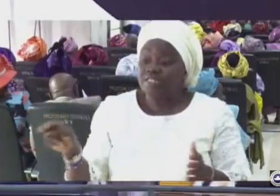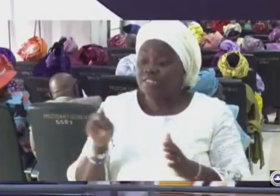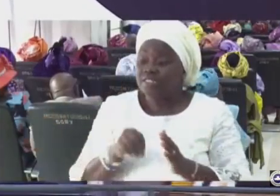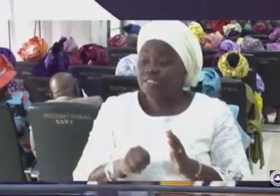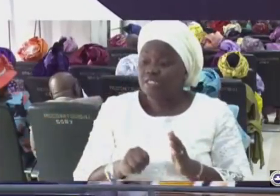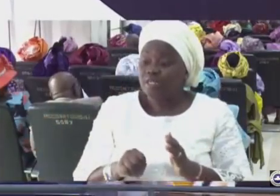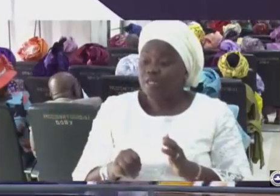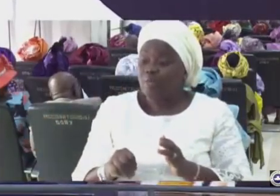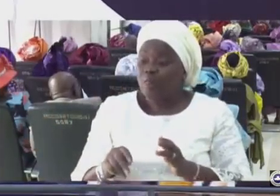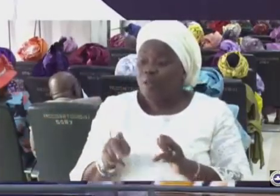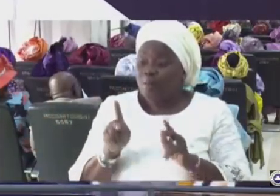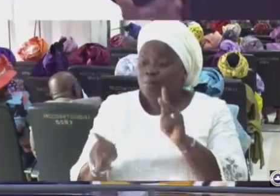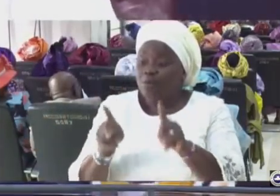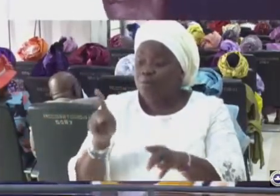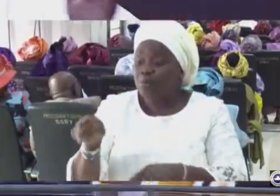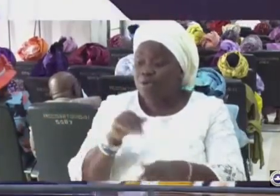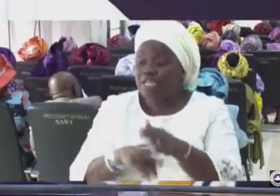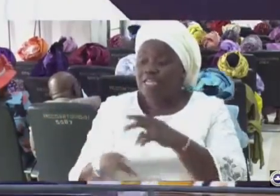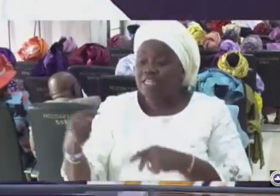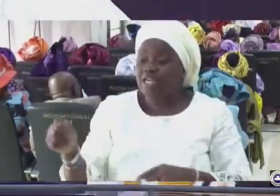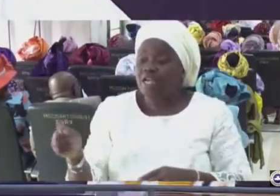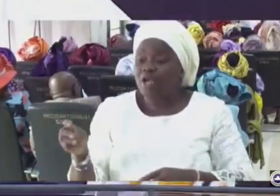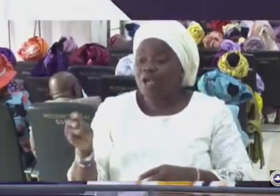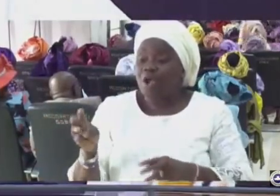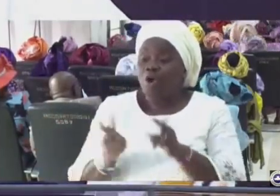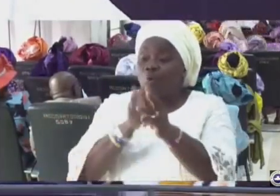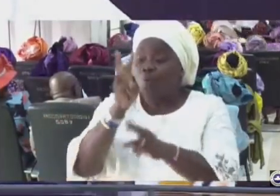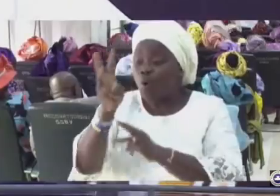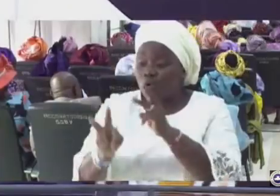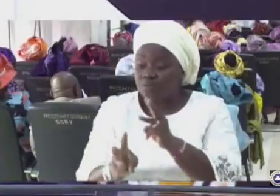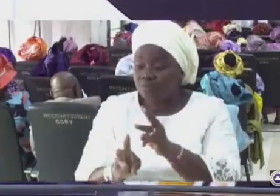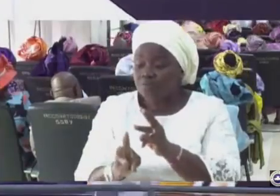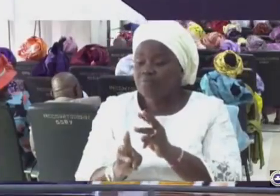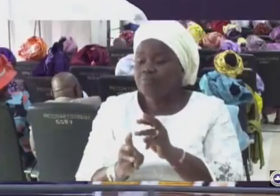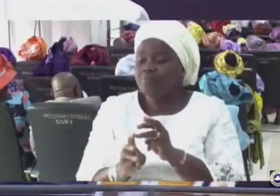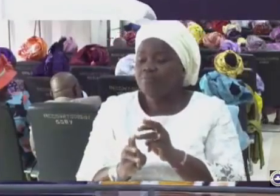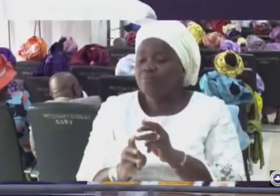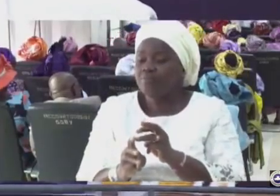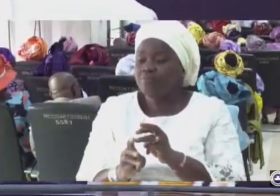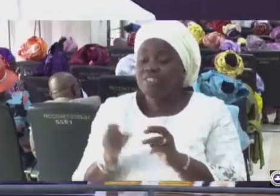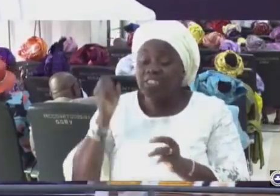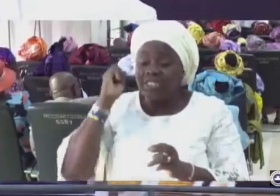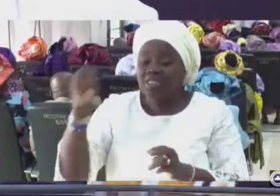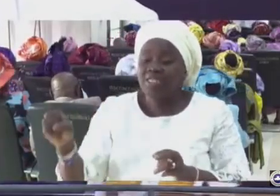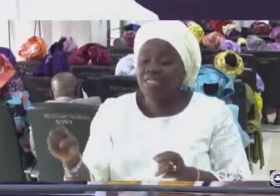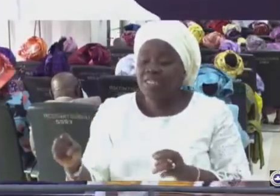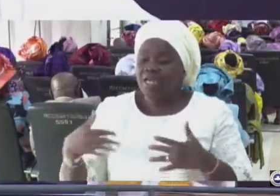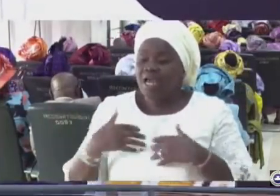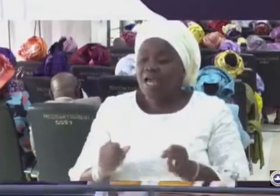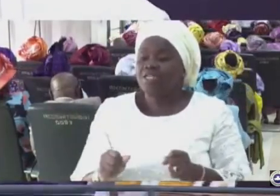$256 million in Australia. Not to talk of America,